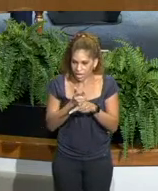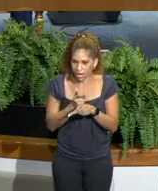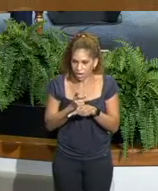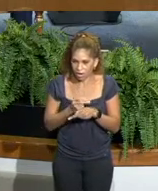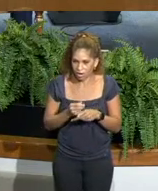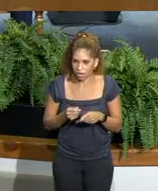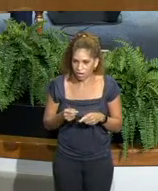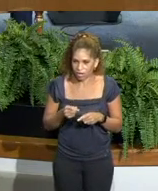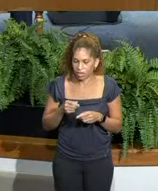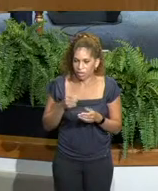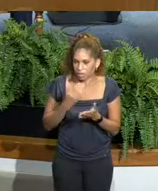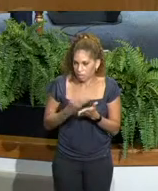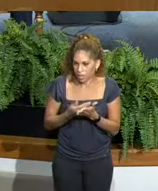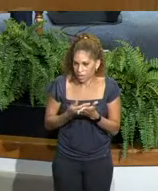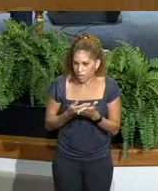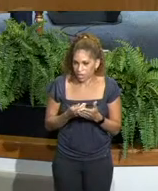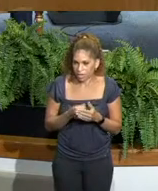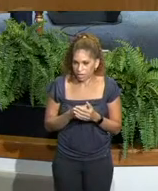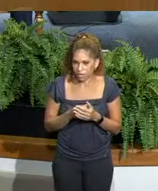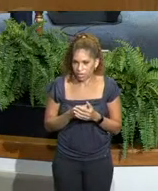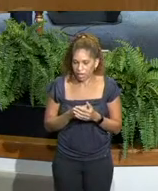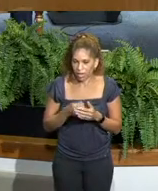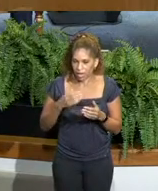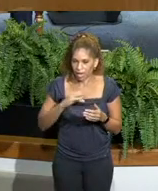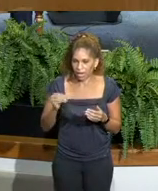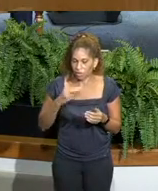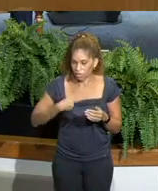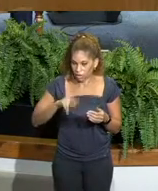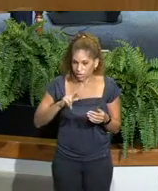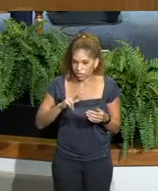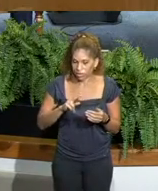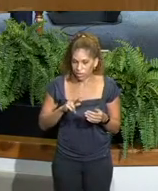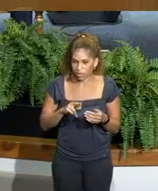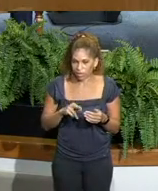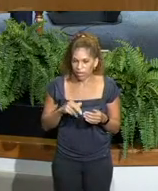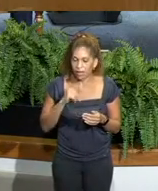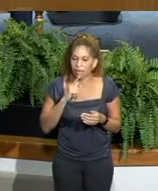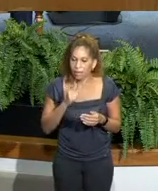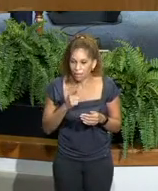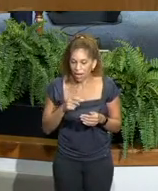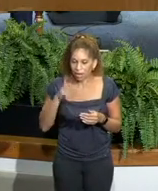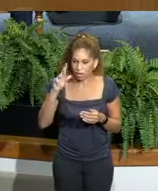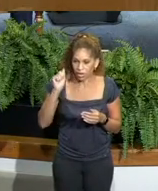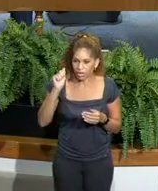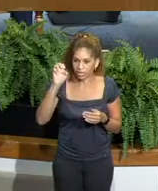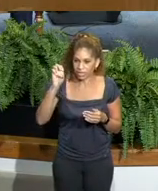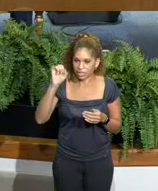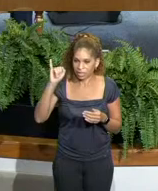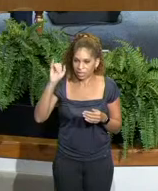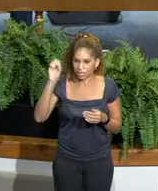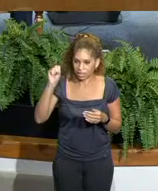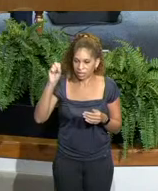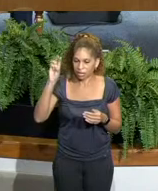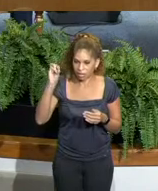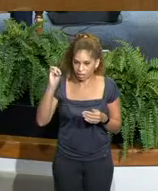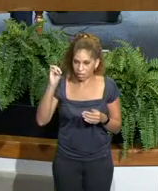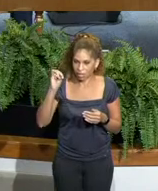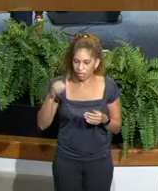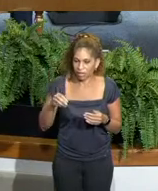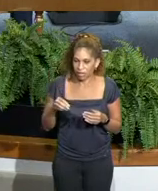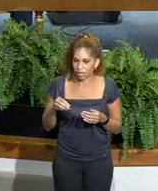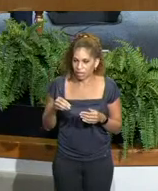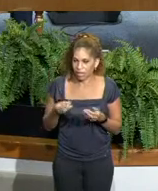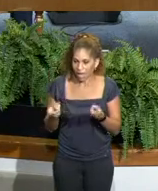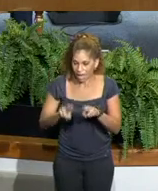the false moral narrative of religious nationalism. And by systemic racism, I mean the racism that affects black people, brown